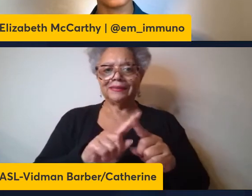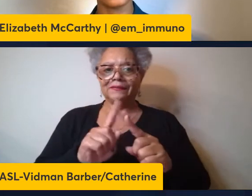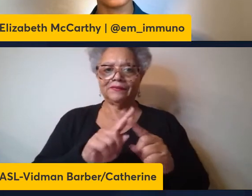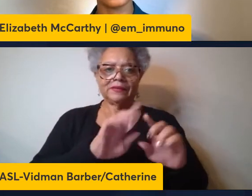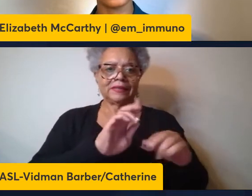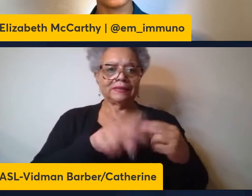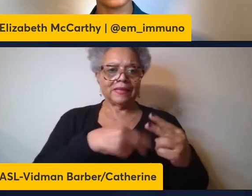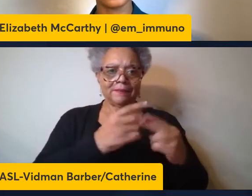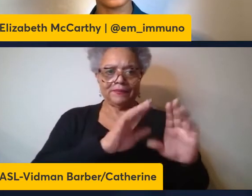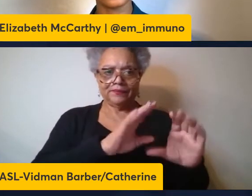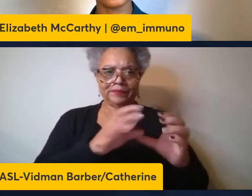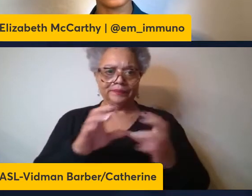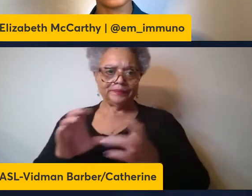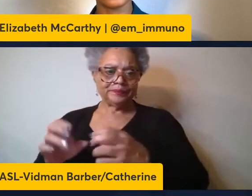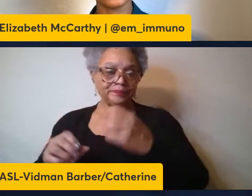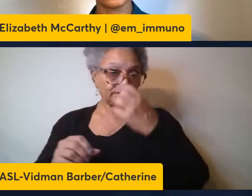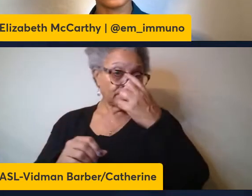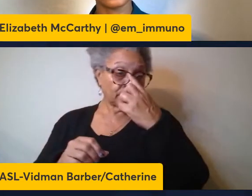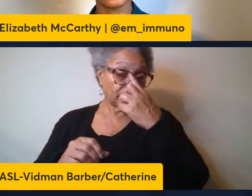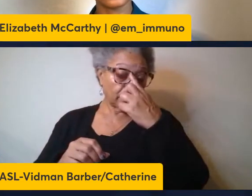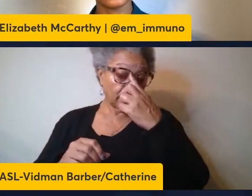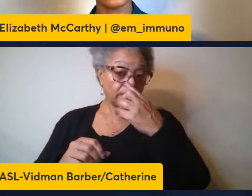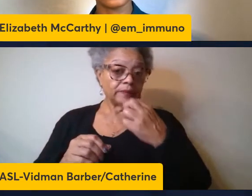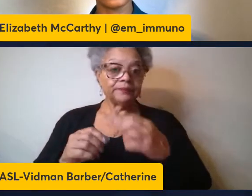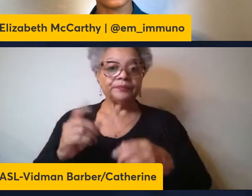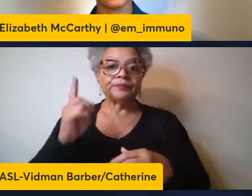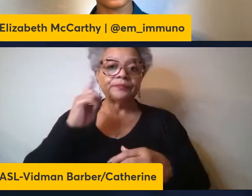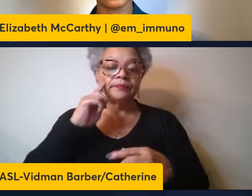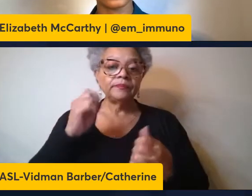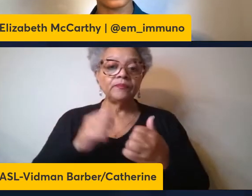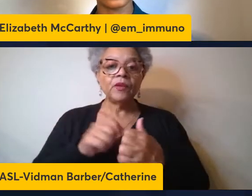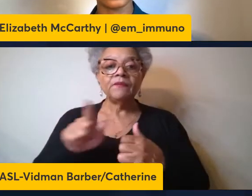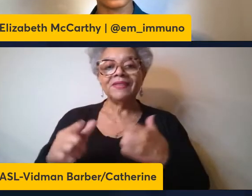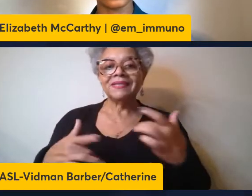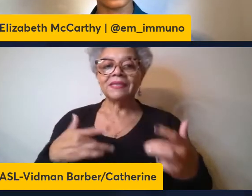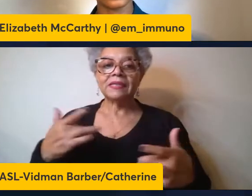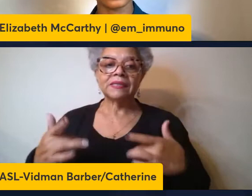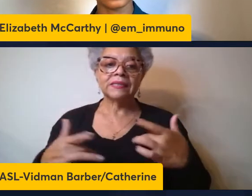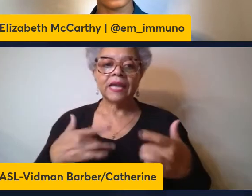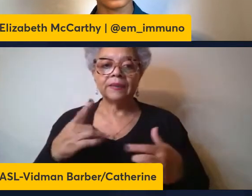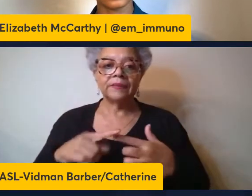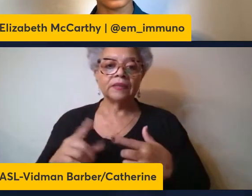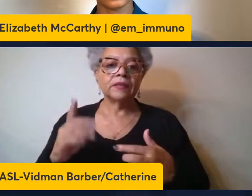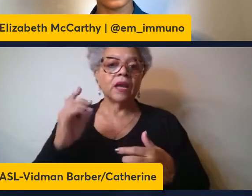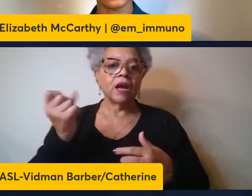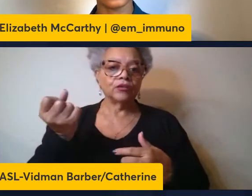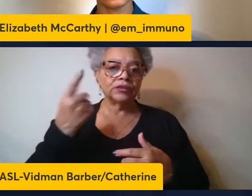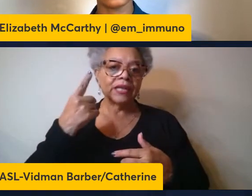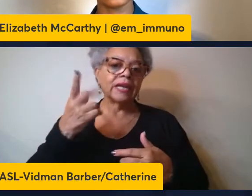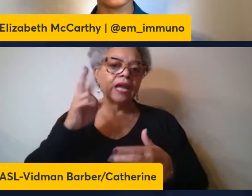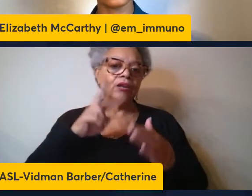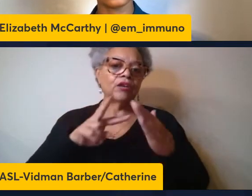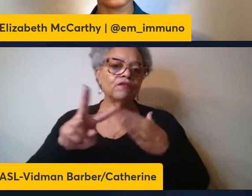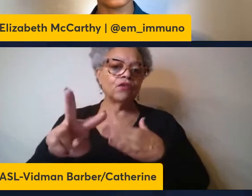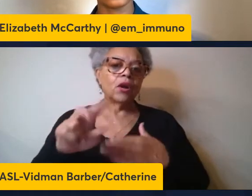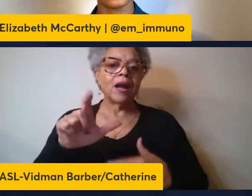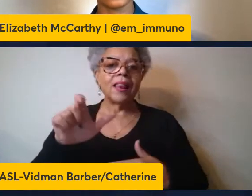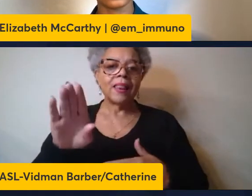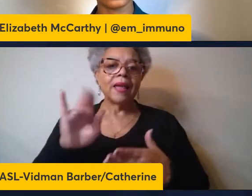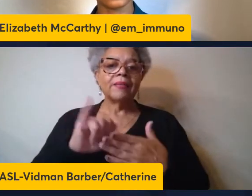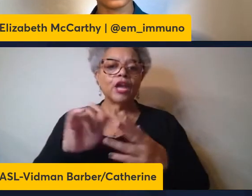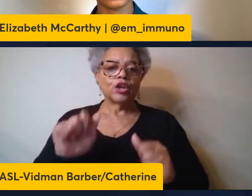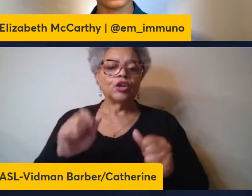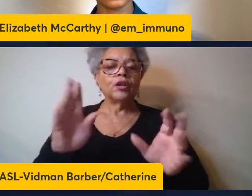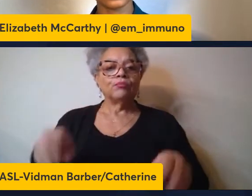so I think with this like excitement in mind, I think I looked for a lab that could provide